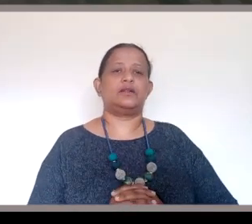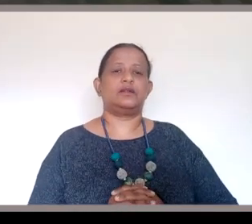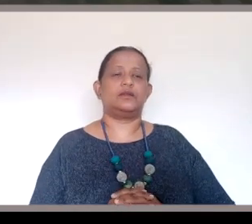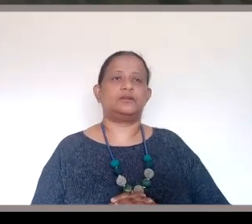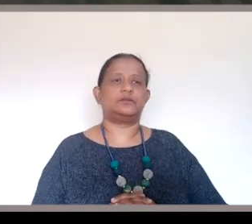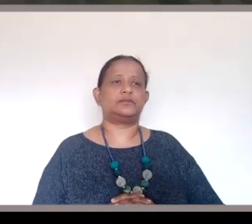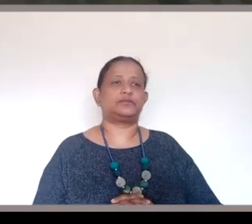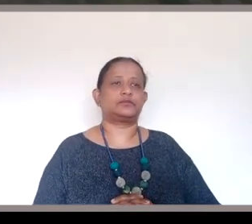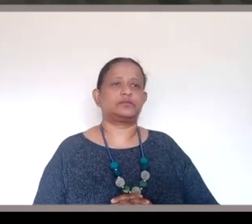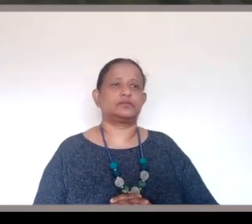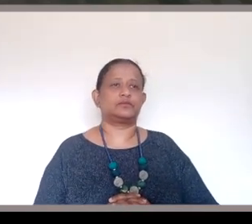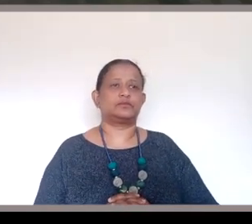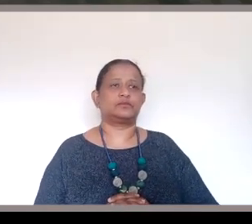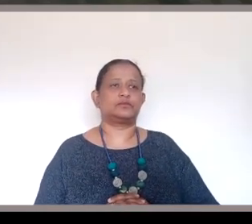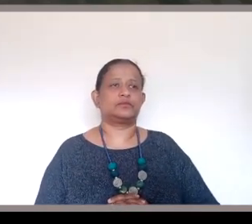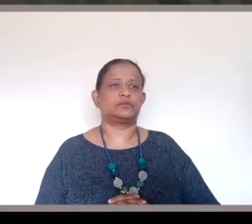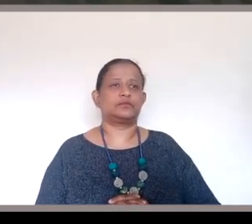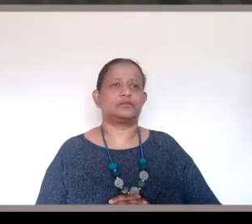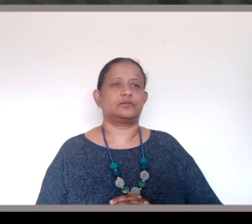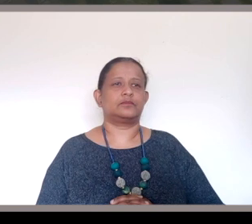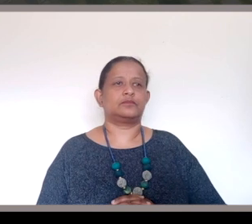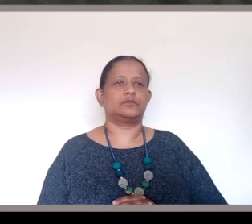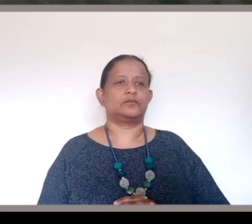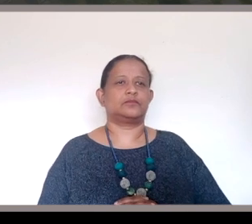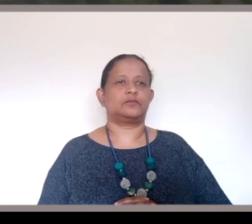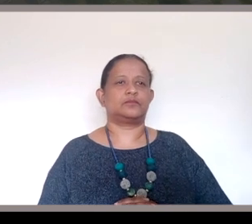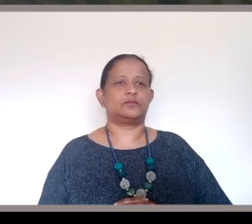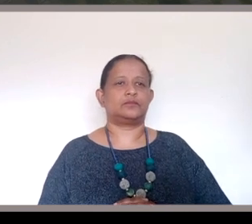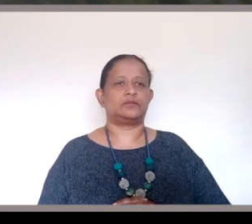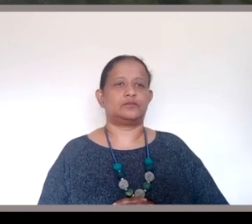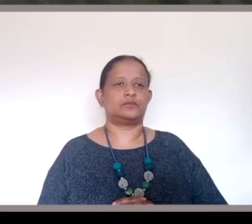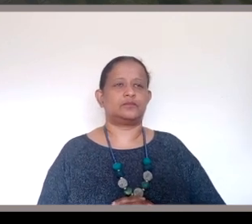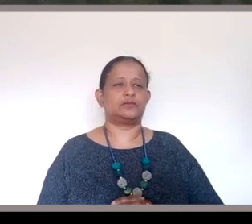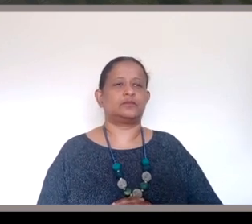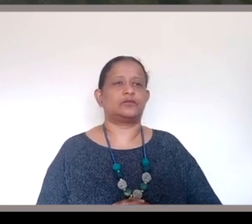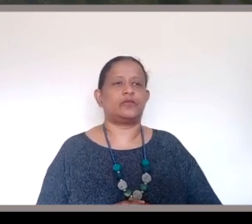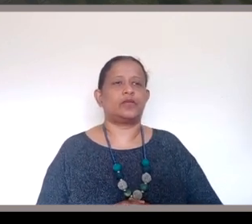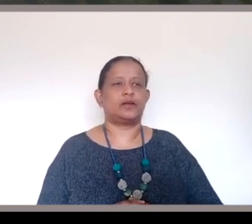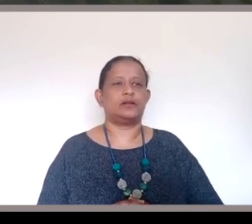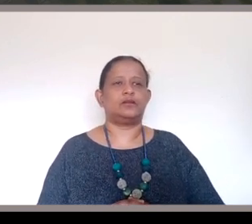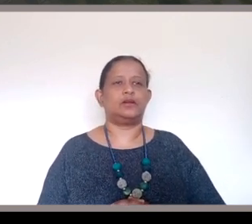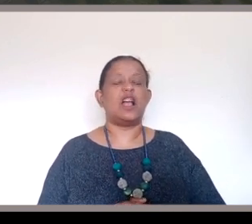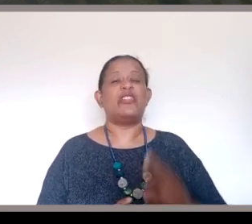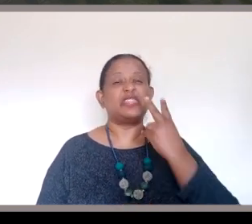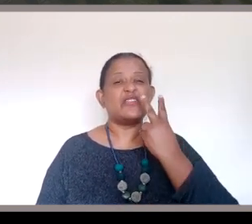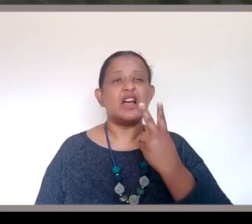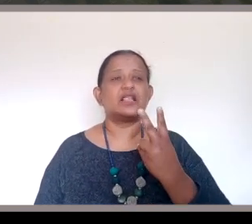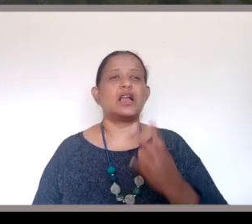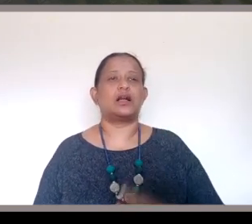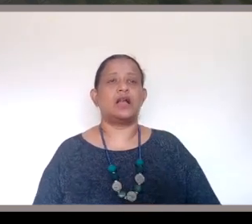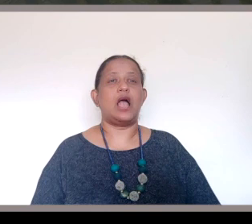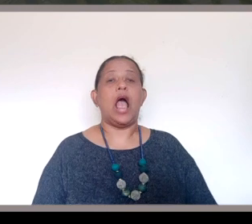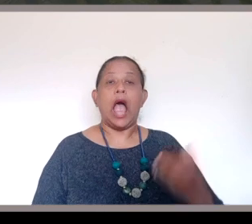not a sin to be tempted, but it is a sin to give in to temptation. The second thing is,